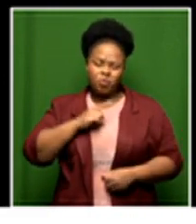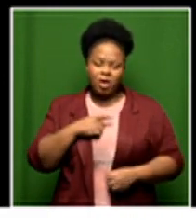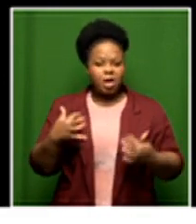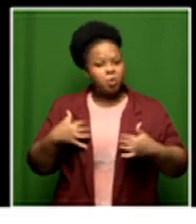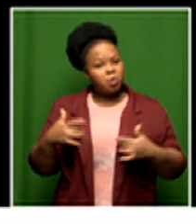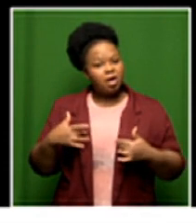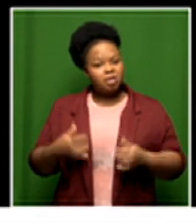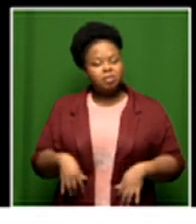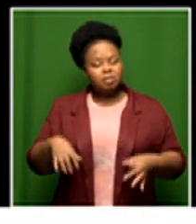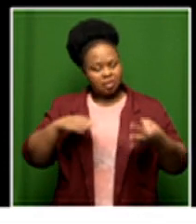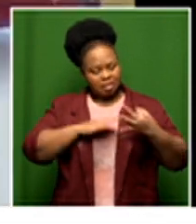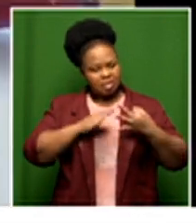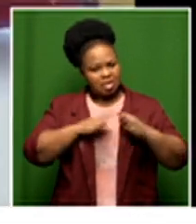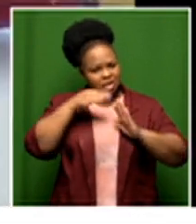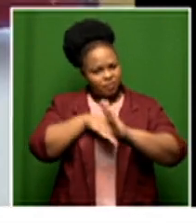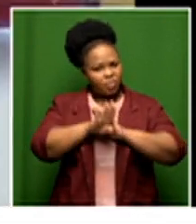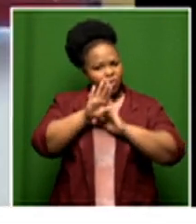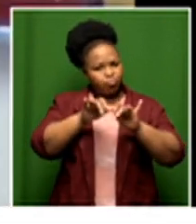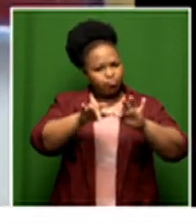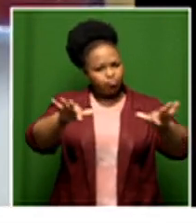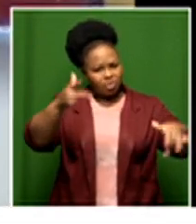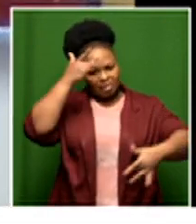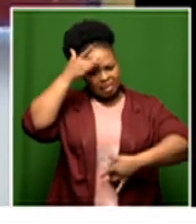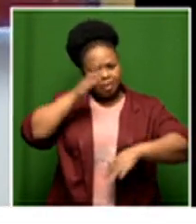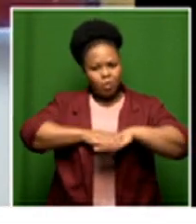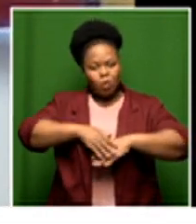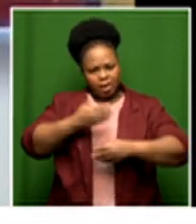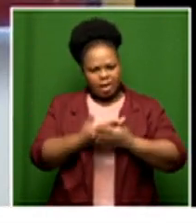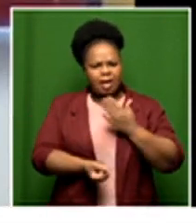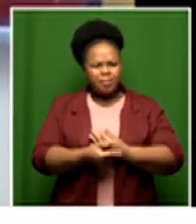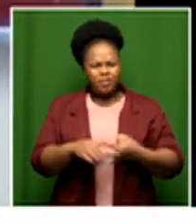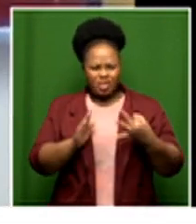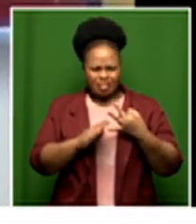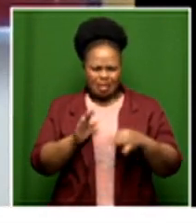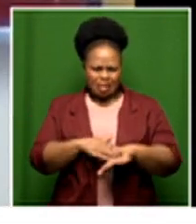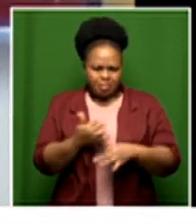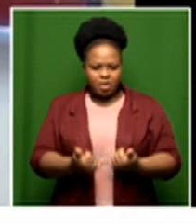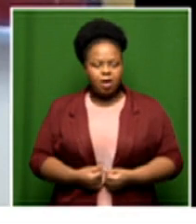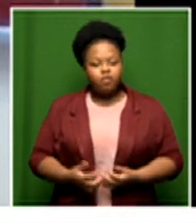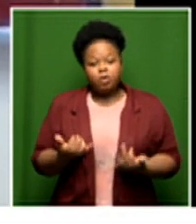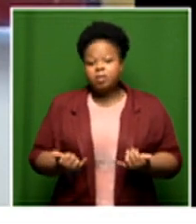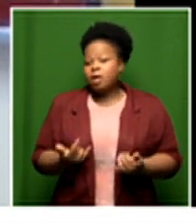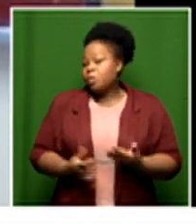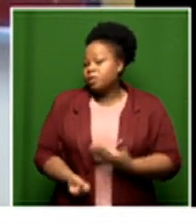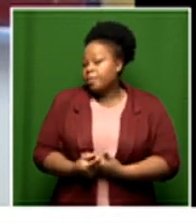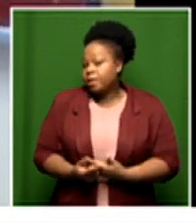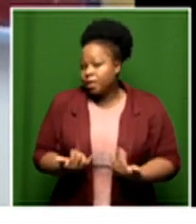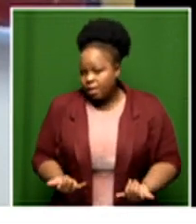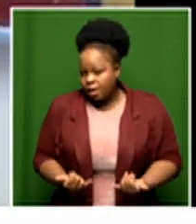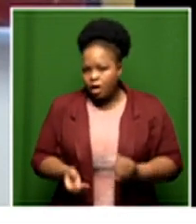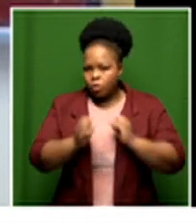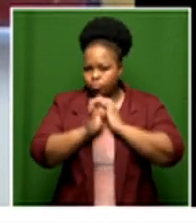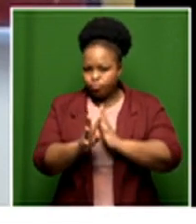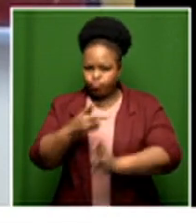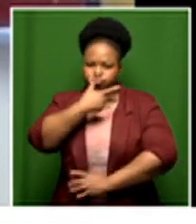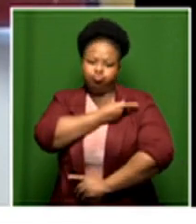the third wave. So the current rollout, if you want to call it a rollout, is under what